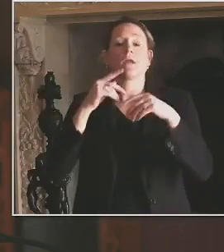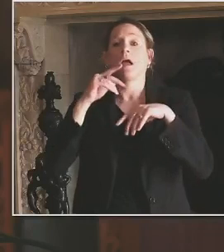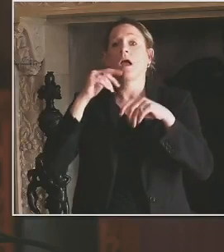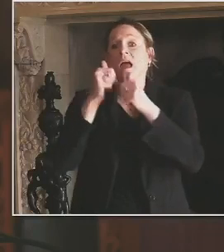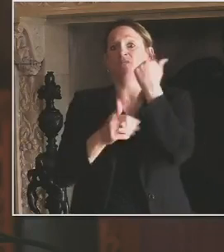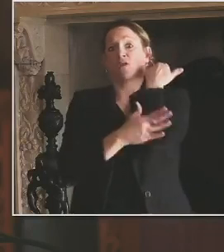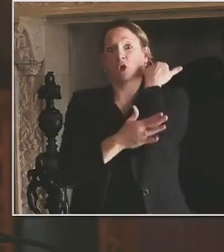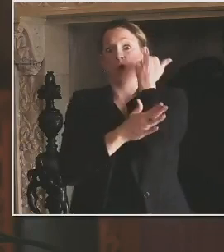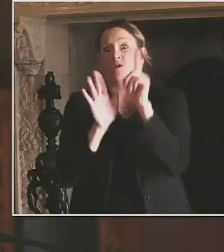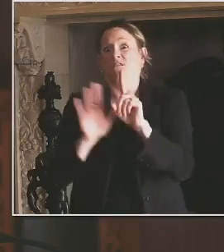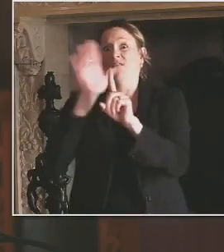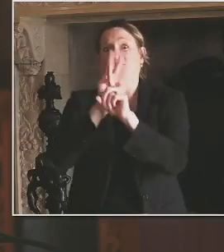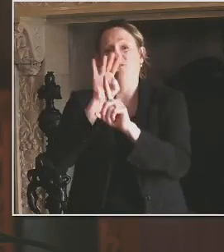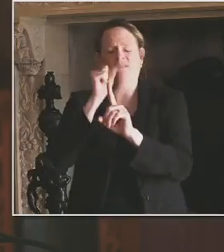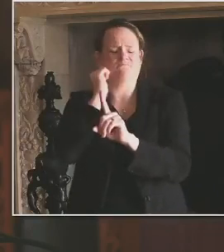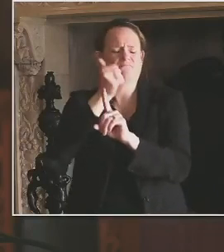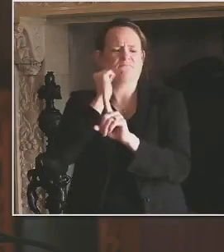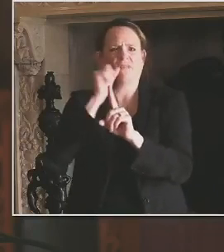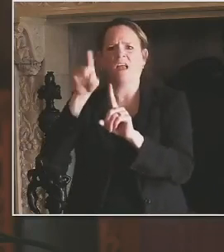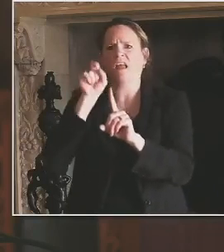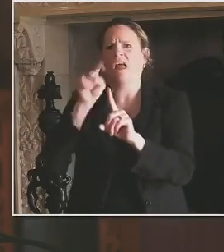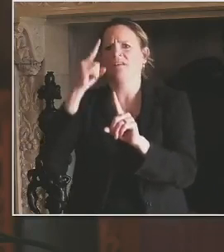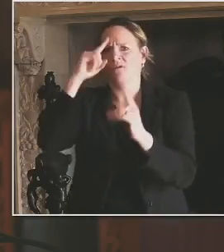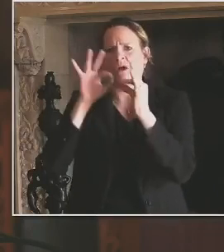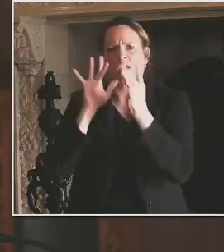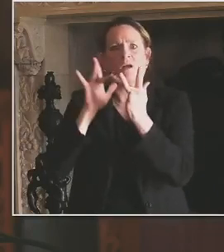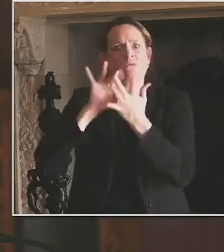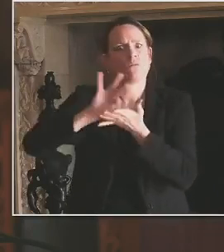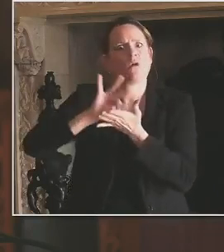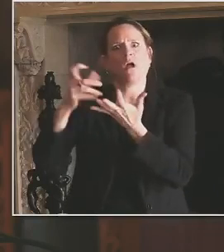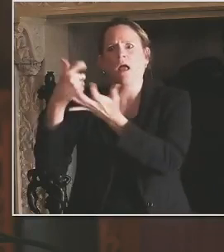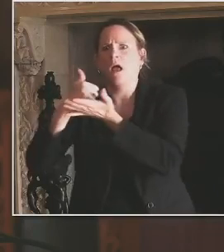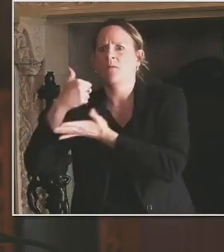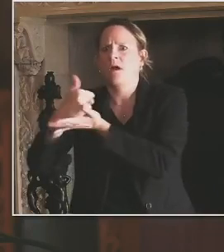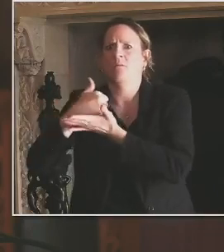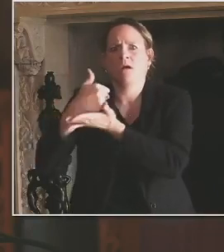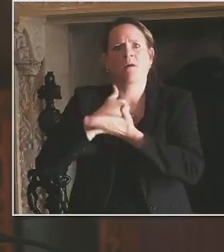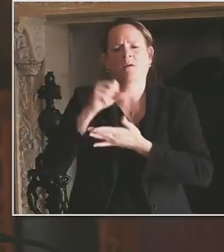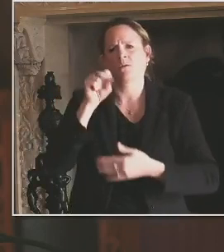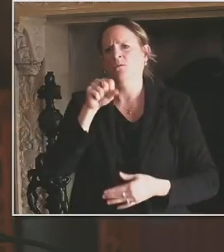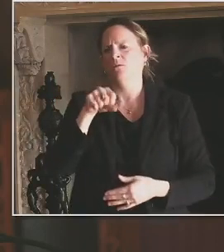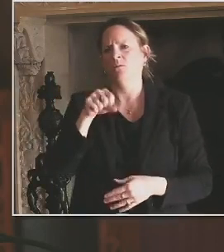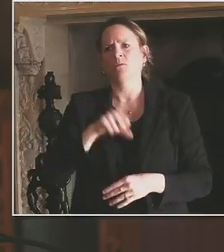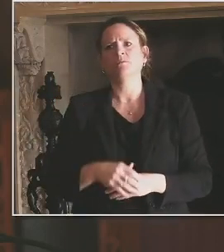to provide. And through our pretty regular contacts with local public health,